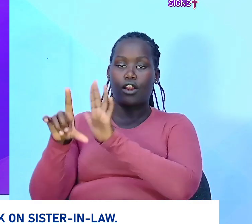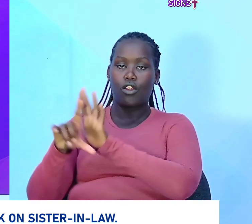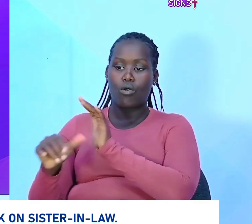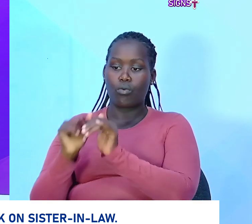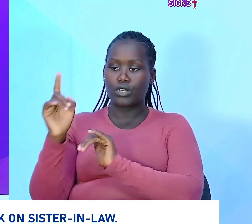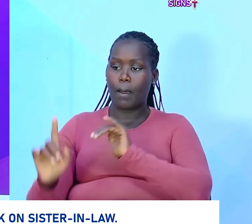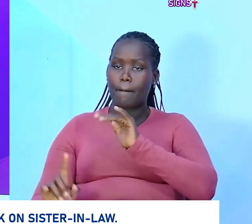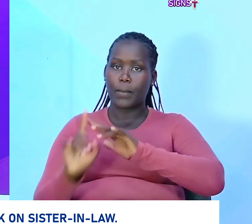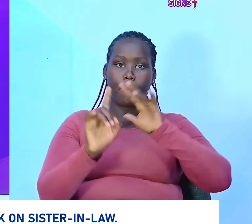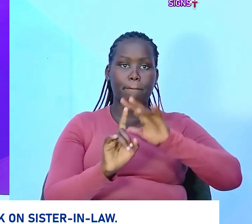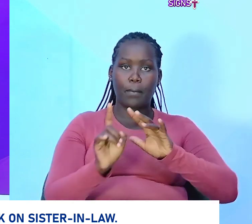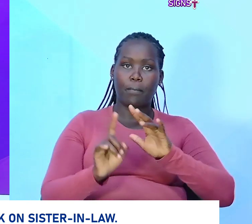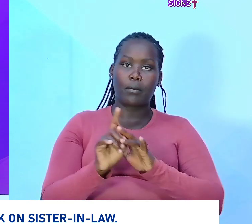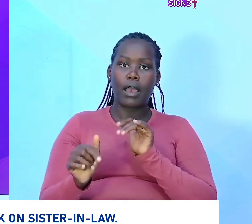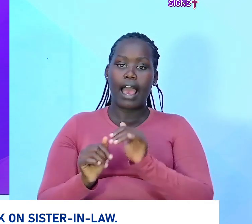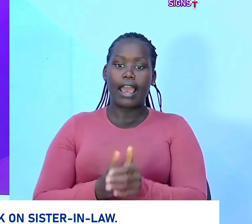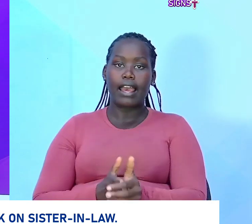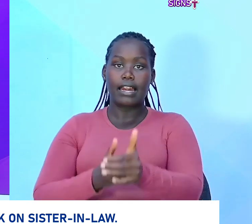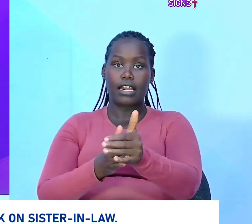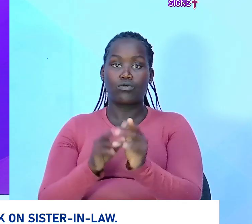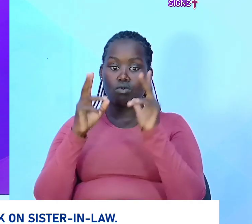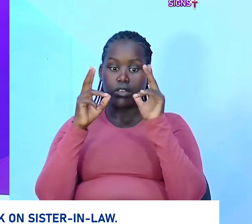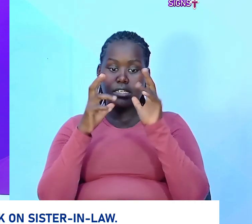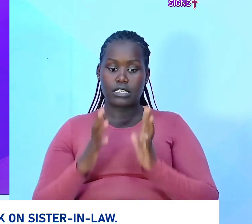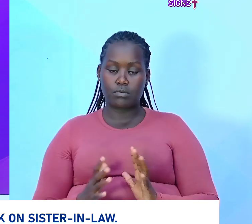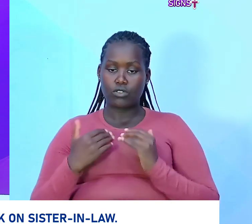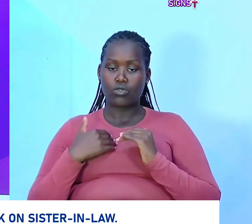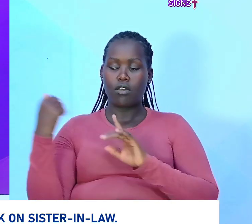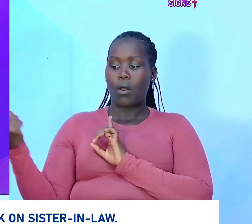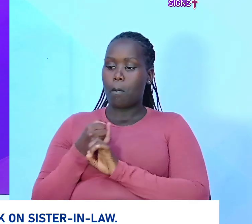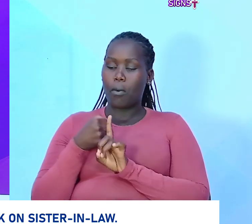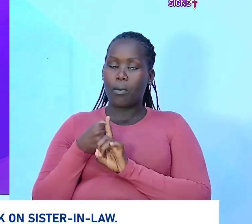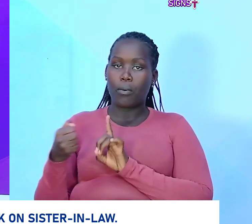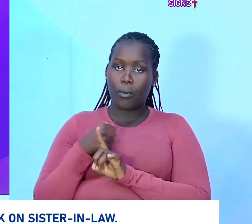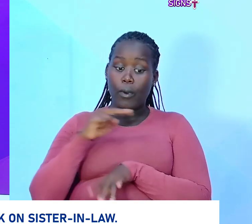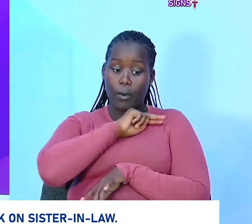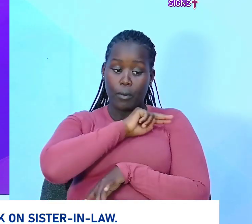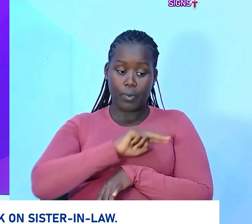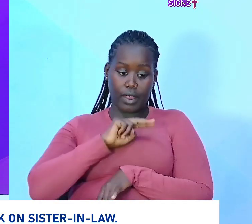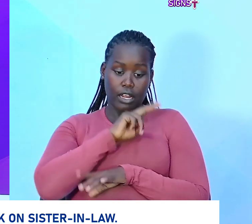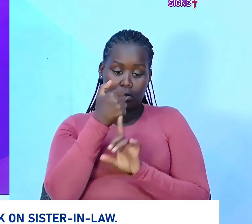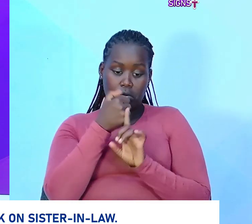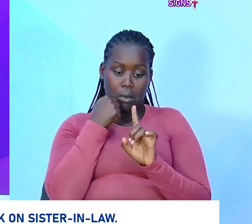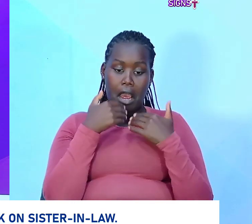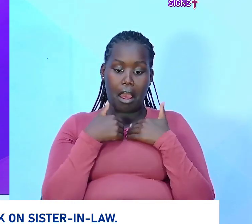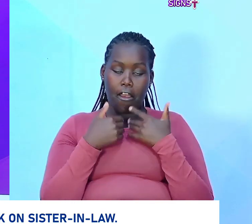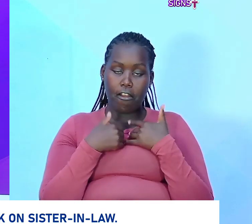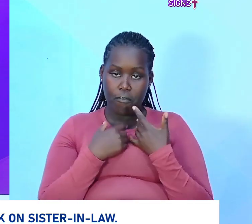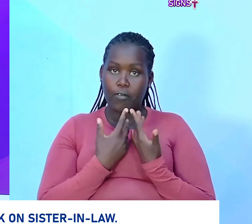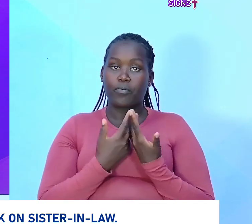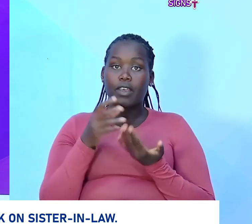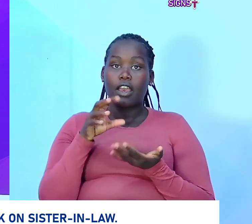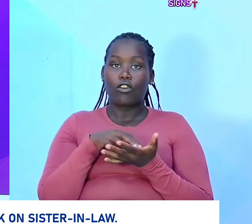reportedly prompted the suspects to intervene violently. The nature of the attack has sparked outrage within